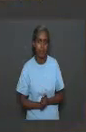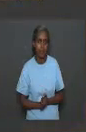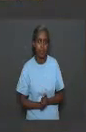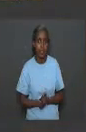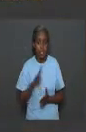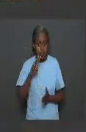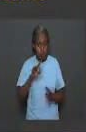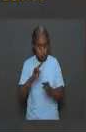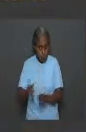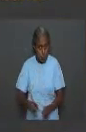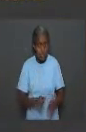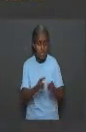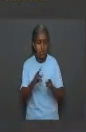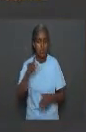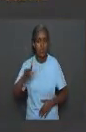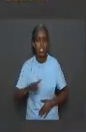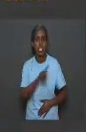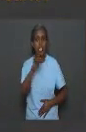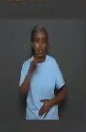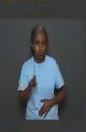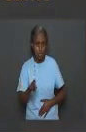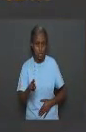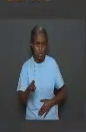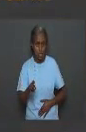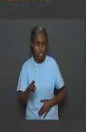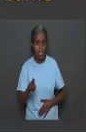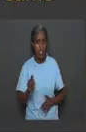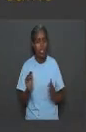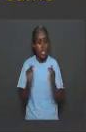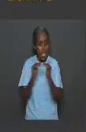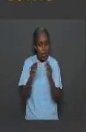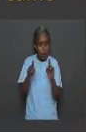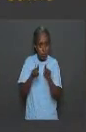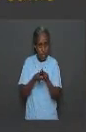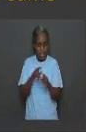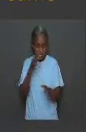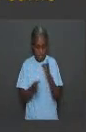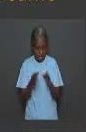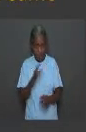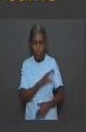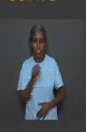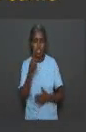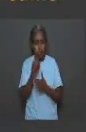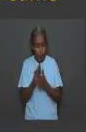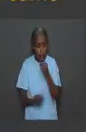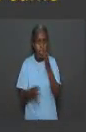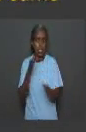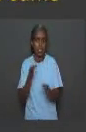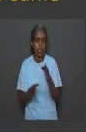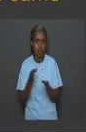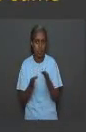Two systems of linear equations are equivalent if and only